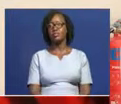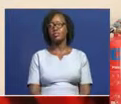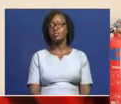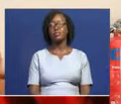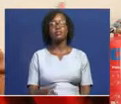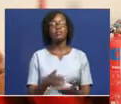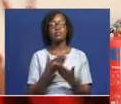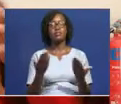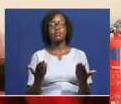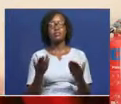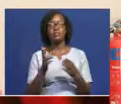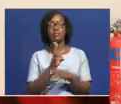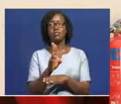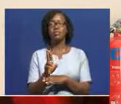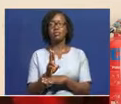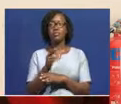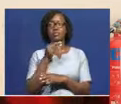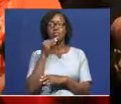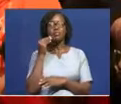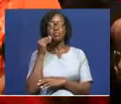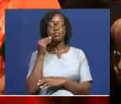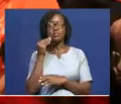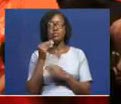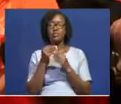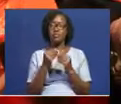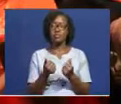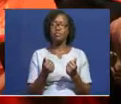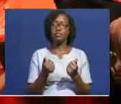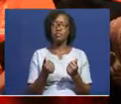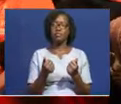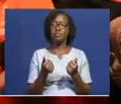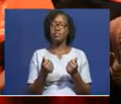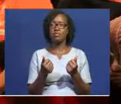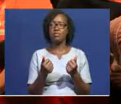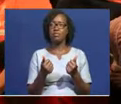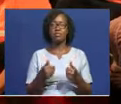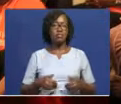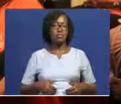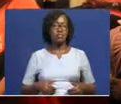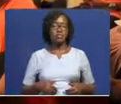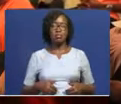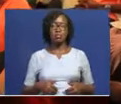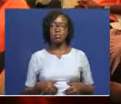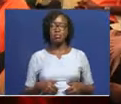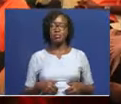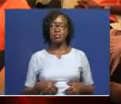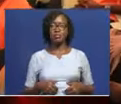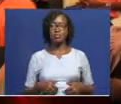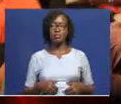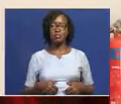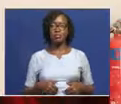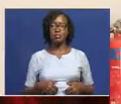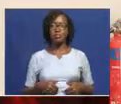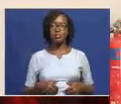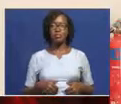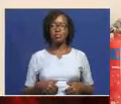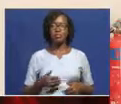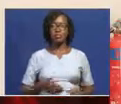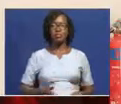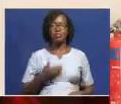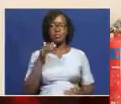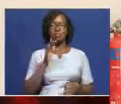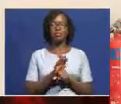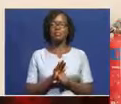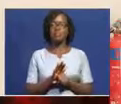How to use home ground solution. The youth are so high temper. Yeah,